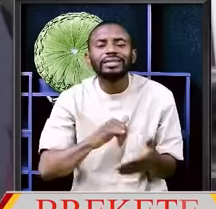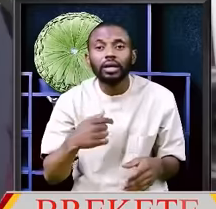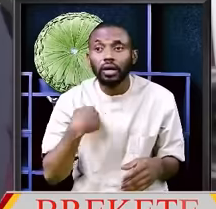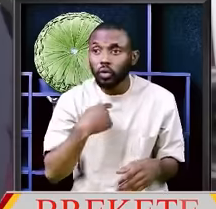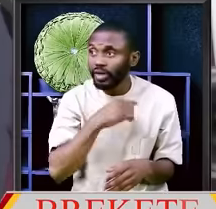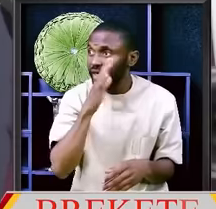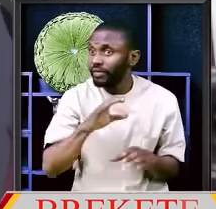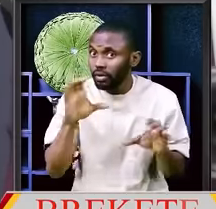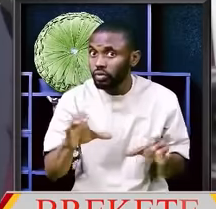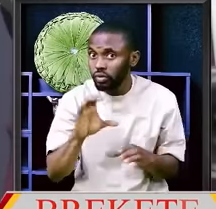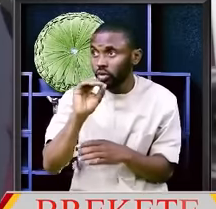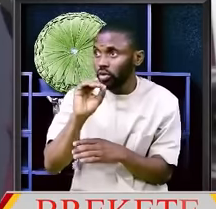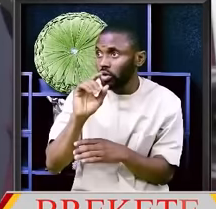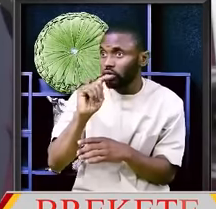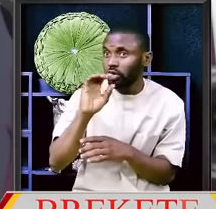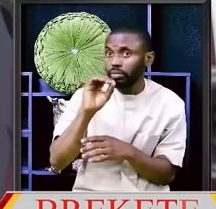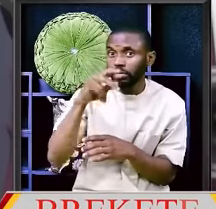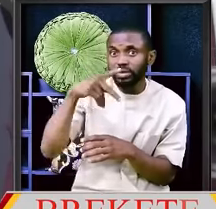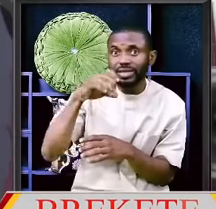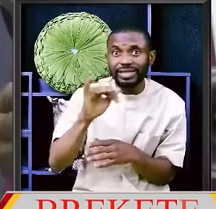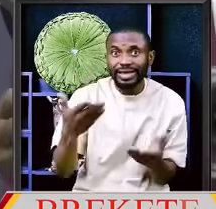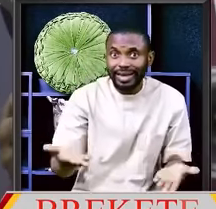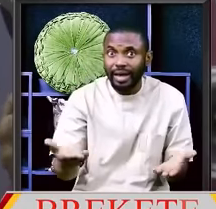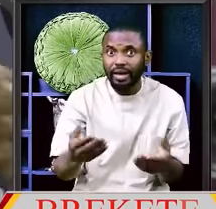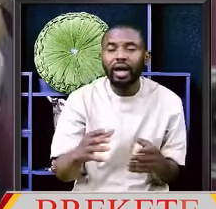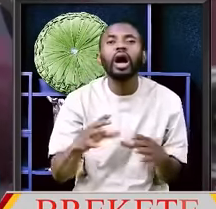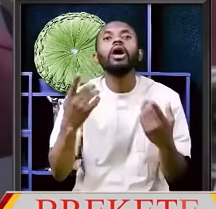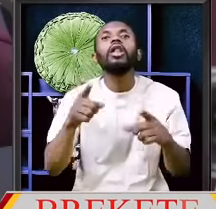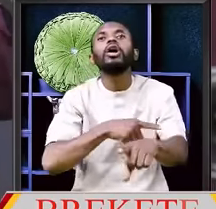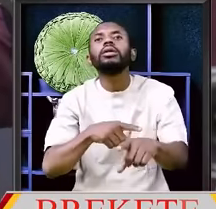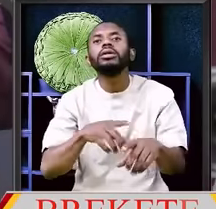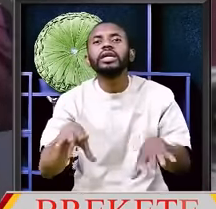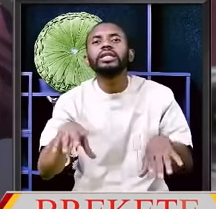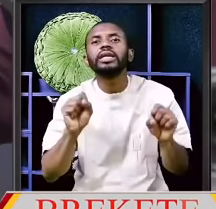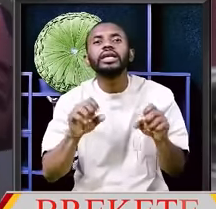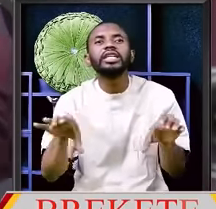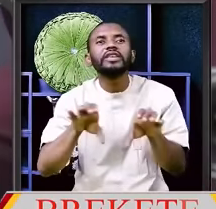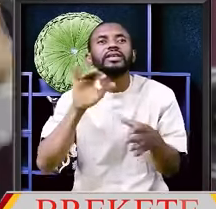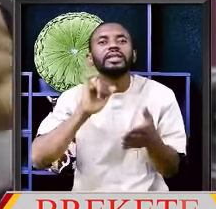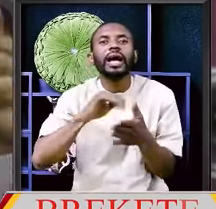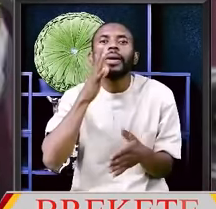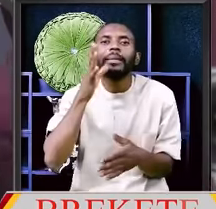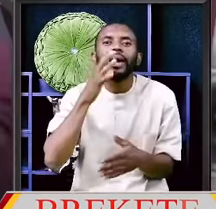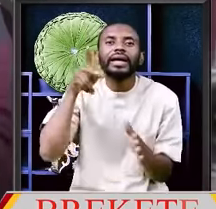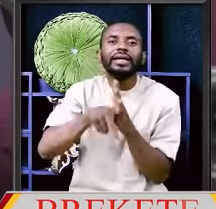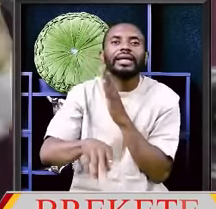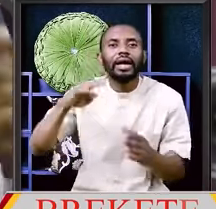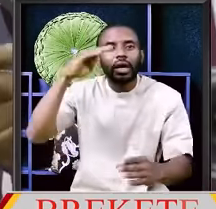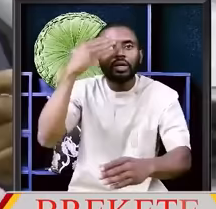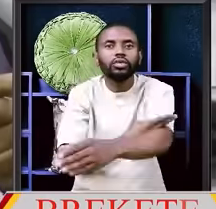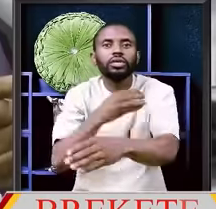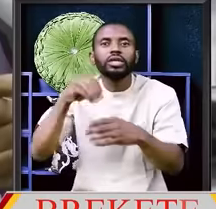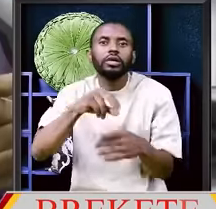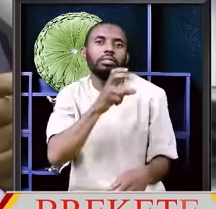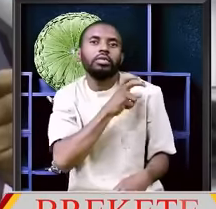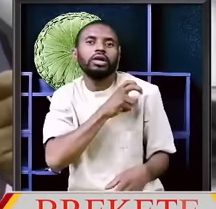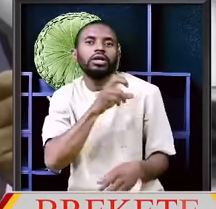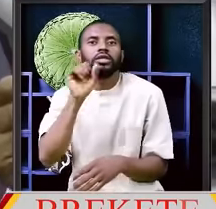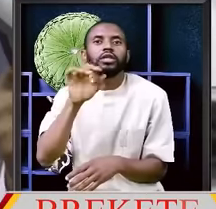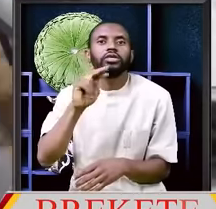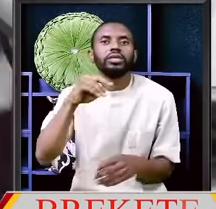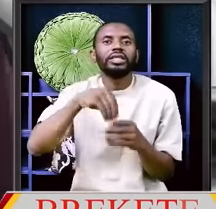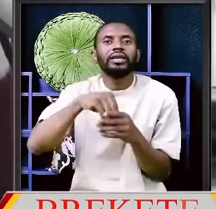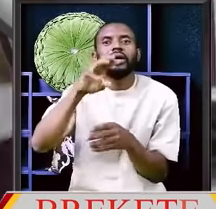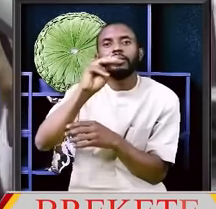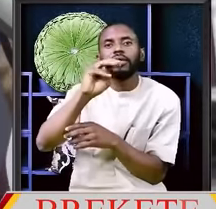studio. Yes, we don't do. How long did they take? Even that mama where they kill her son for police station for Maraba. When